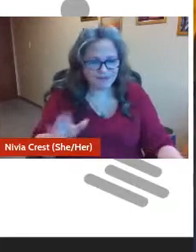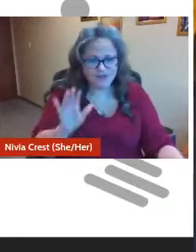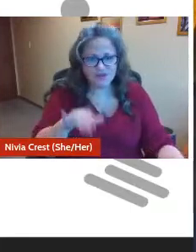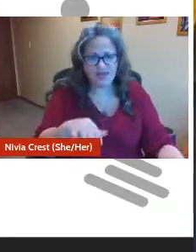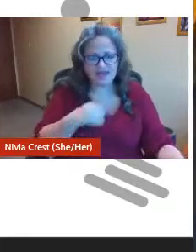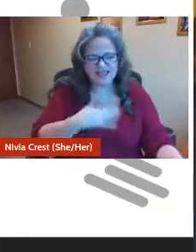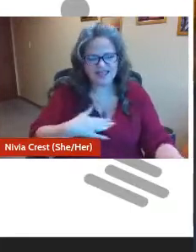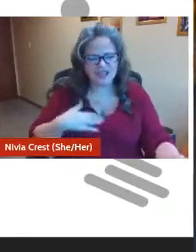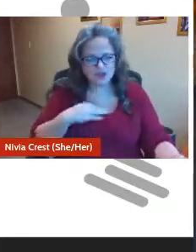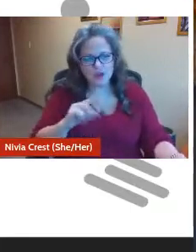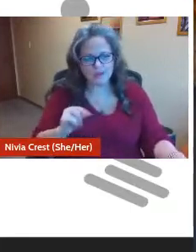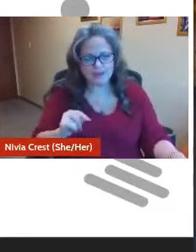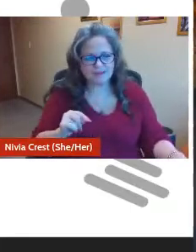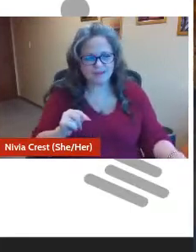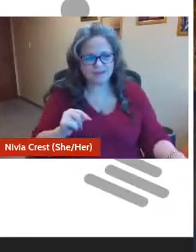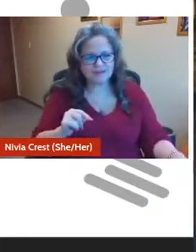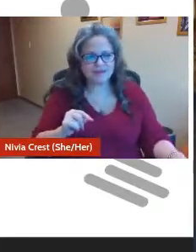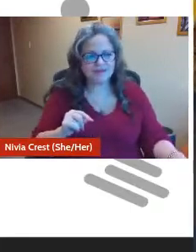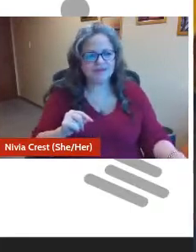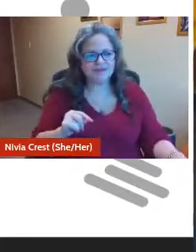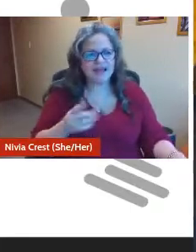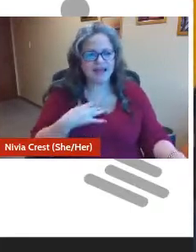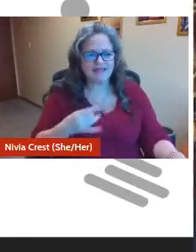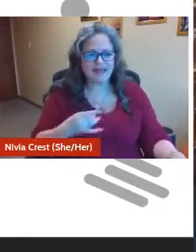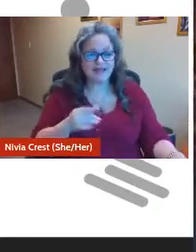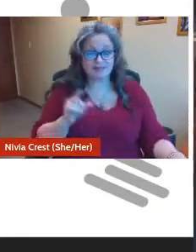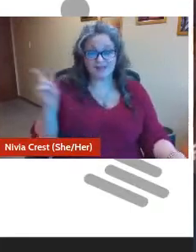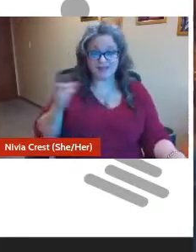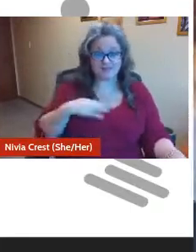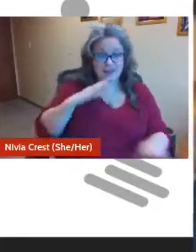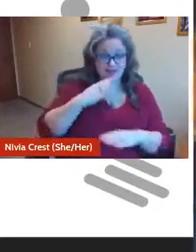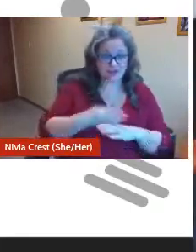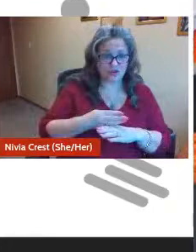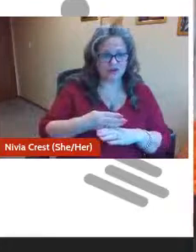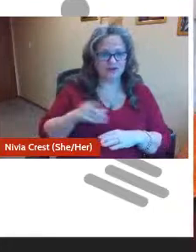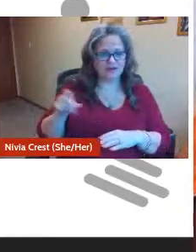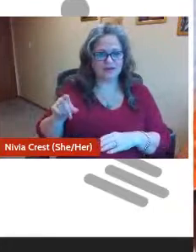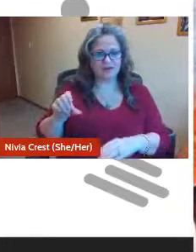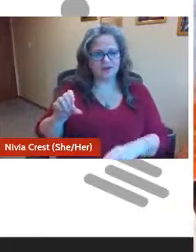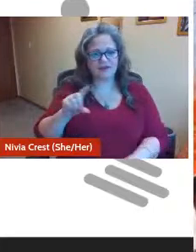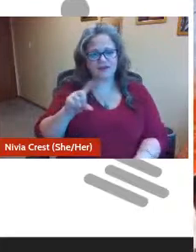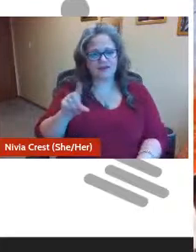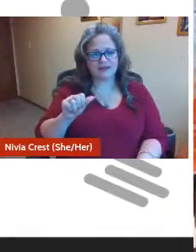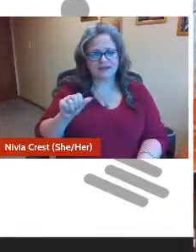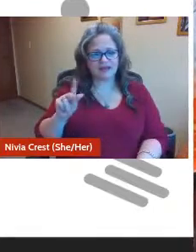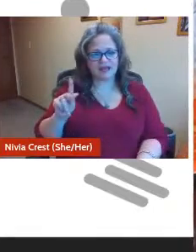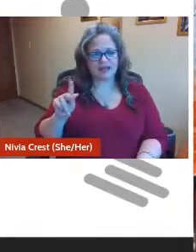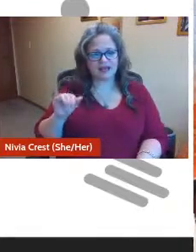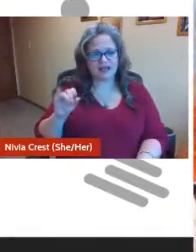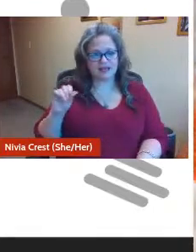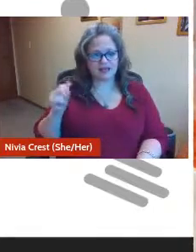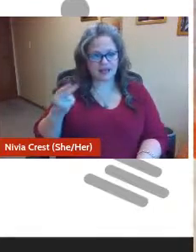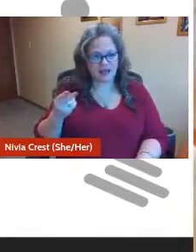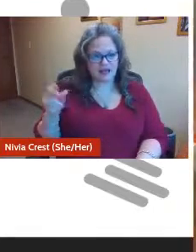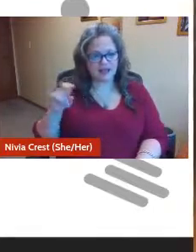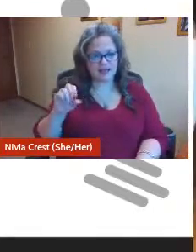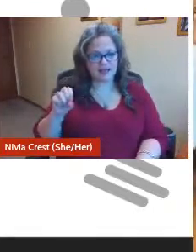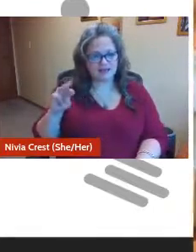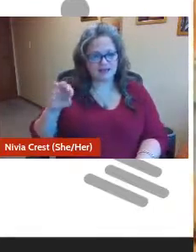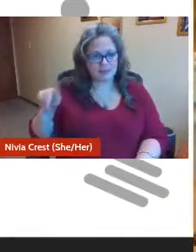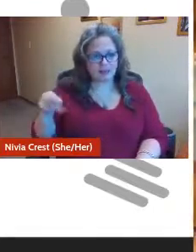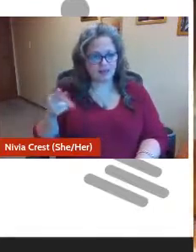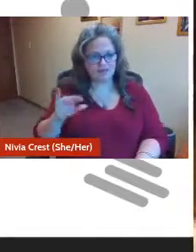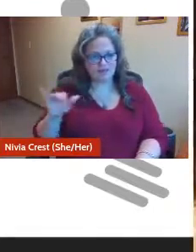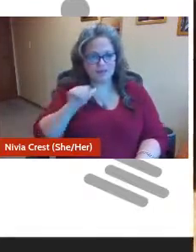an enjoyment and everything. And I like to, like I say, this is my daughter Zakiya Smith. Here to my right, and to my